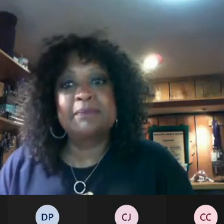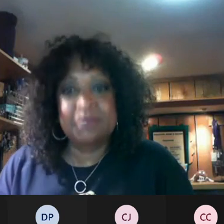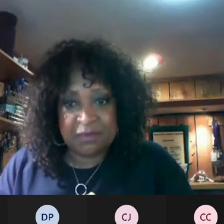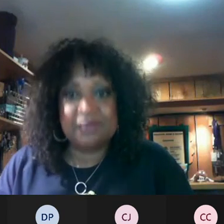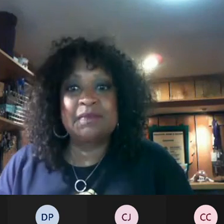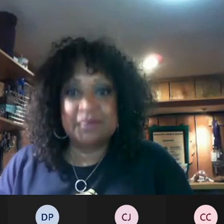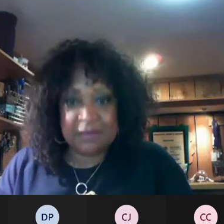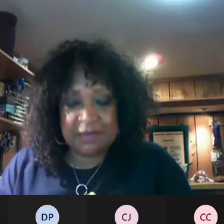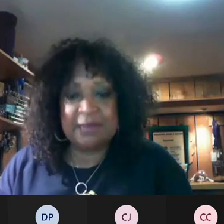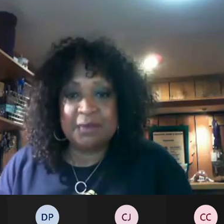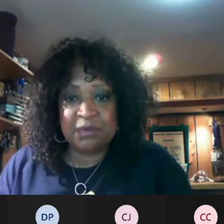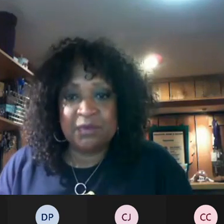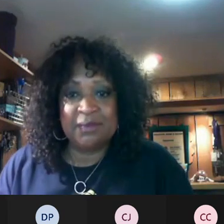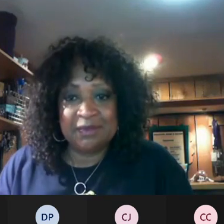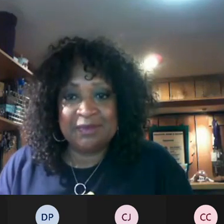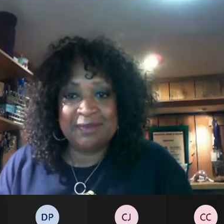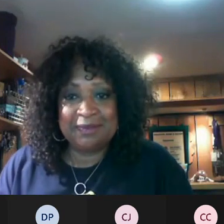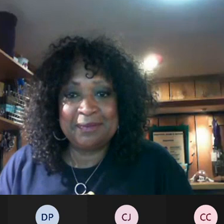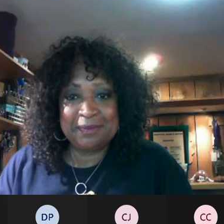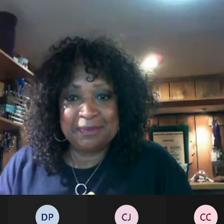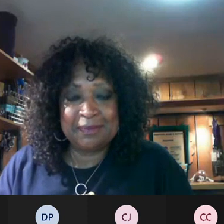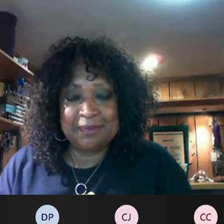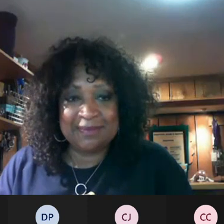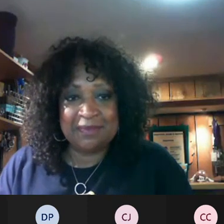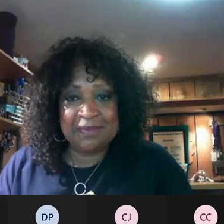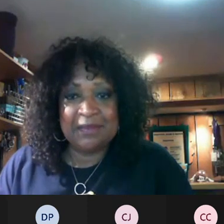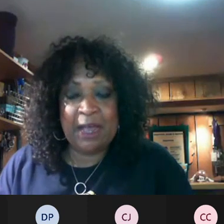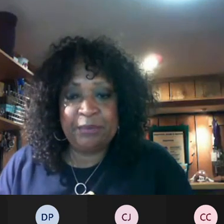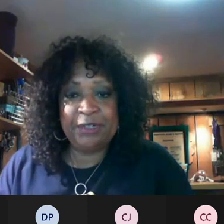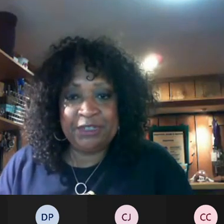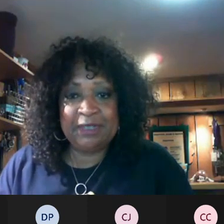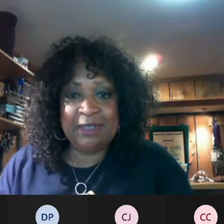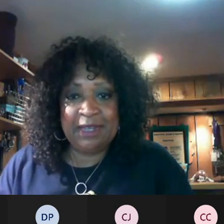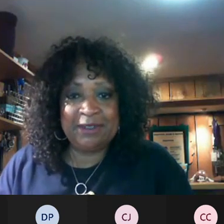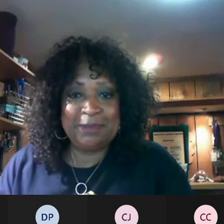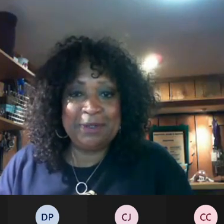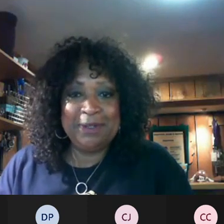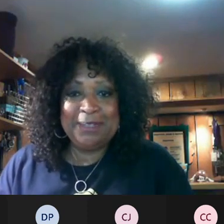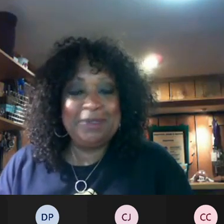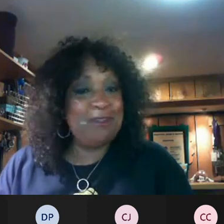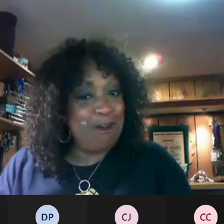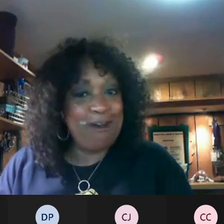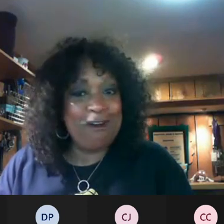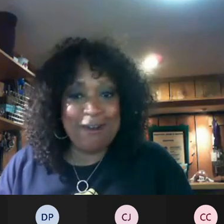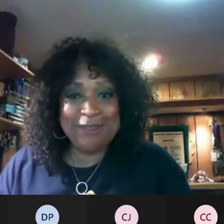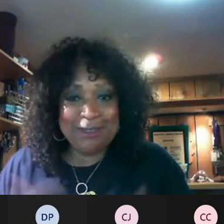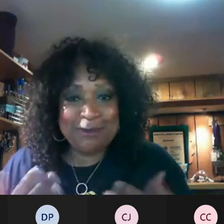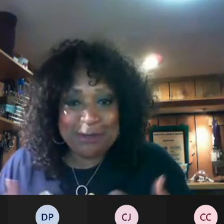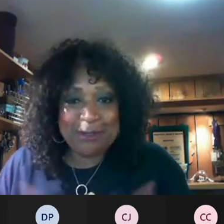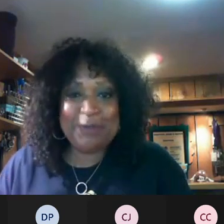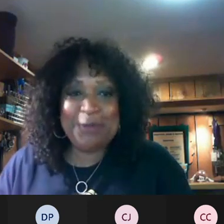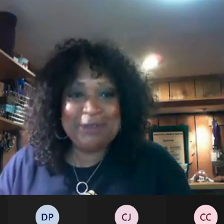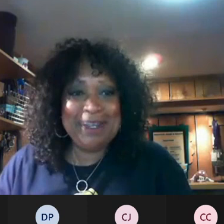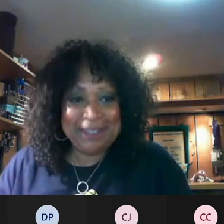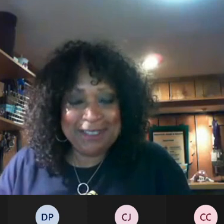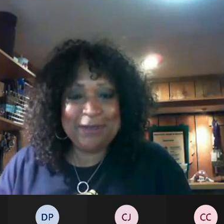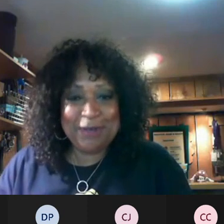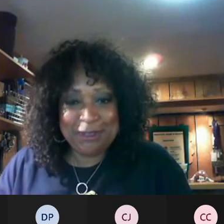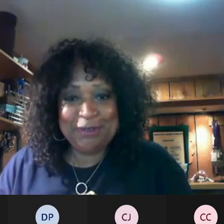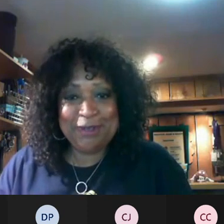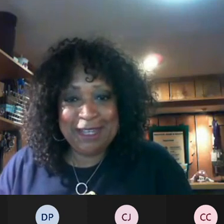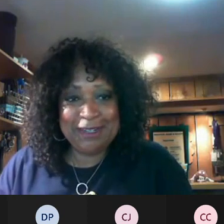question and respond to it as part of our after meeting responses. I appreciate that. It's been a long haul, a little weary, but we're